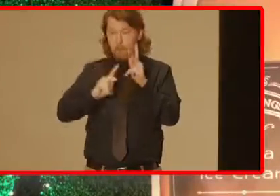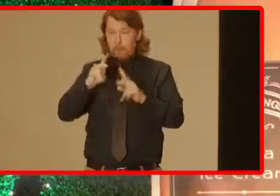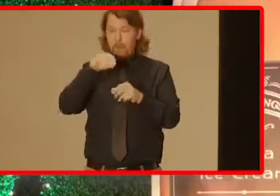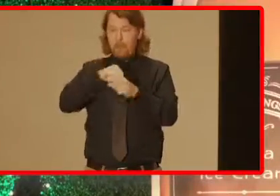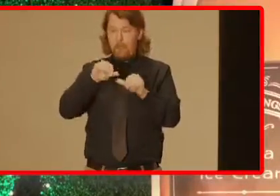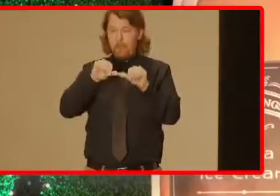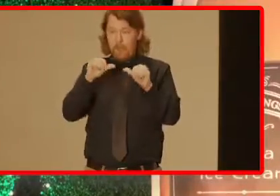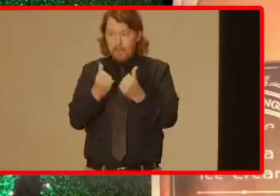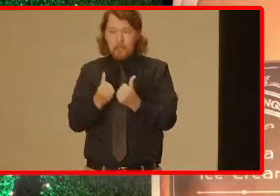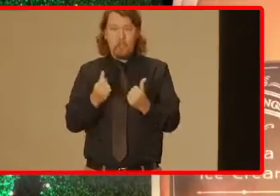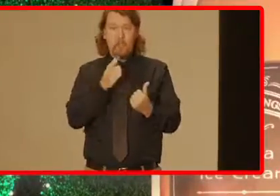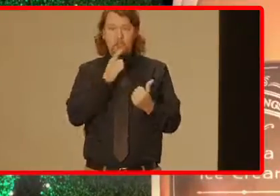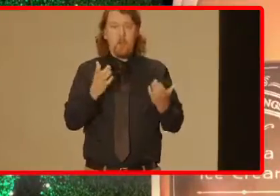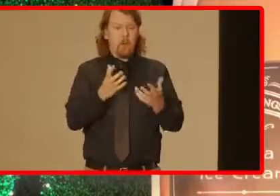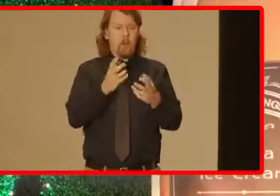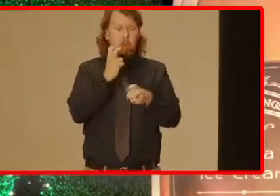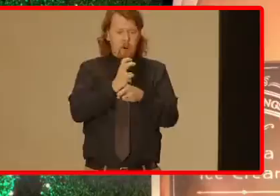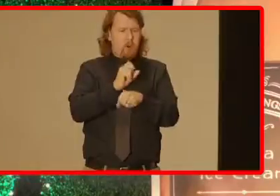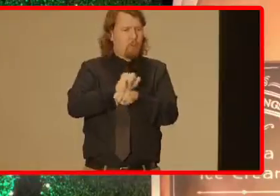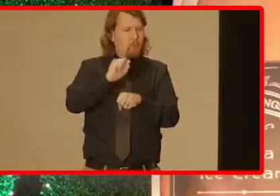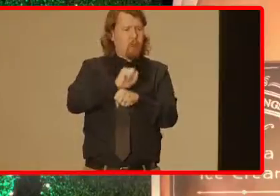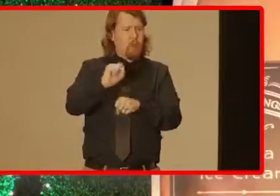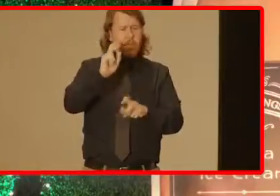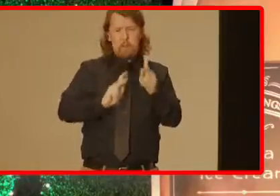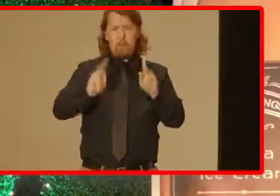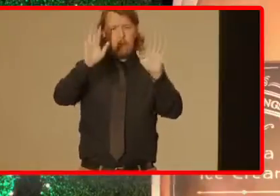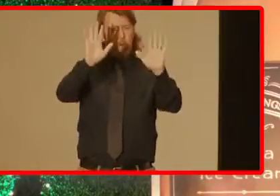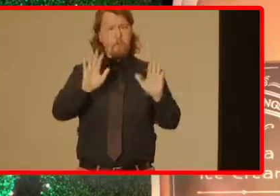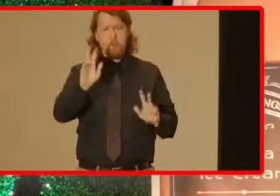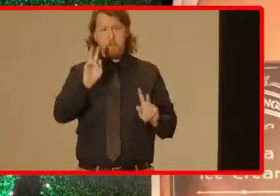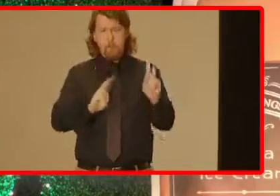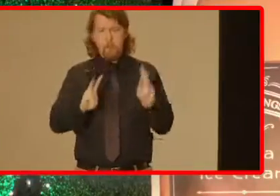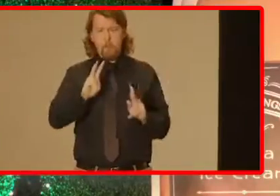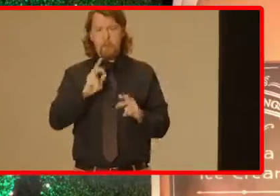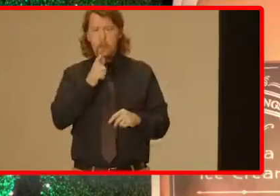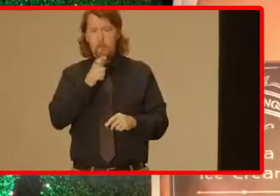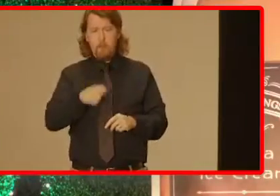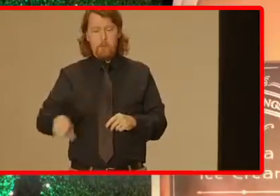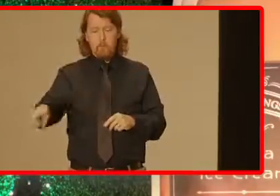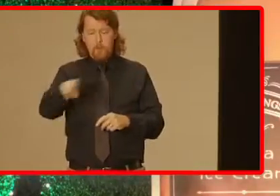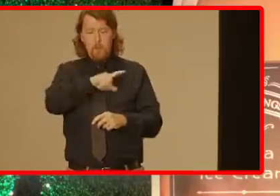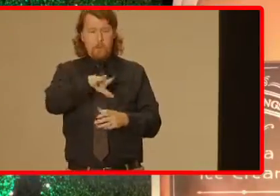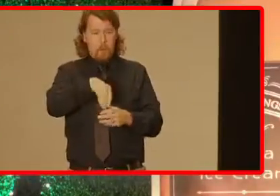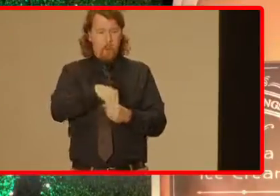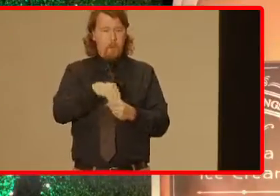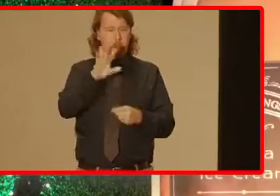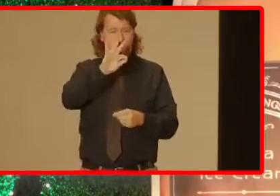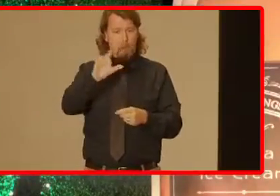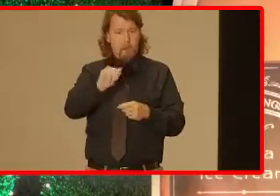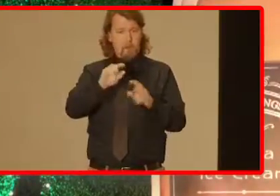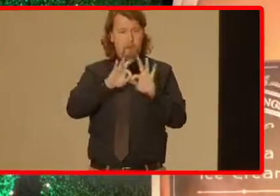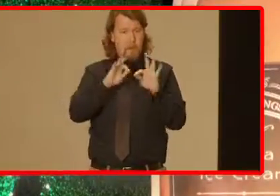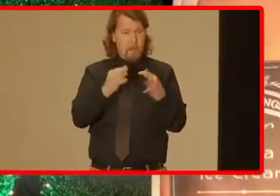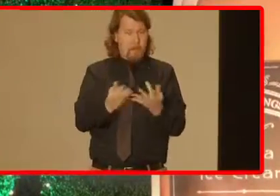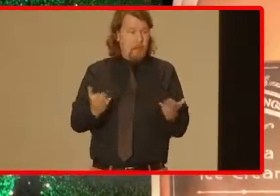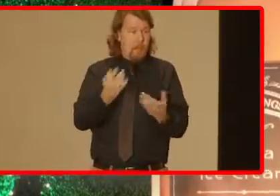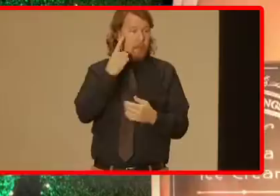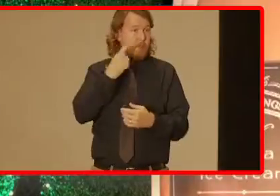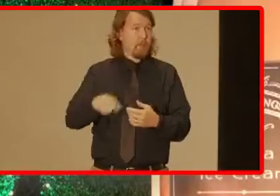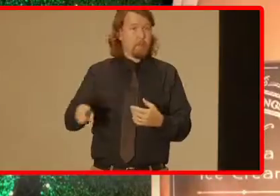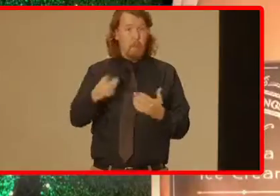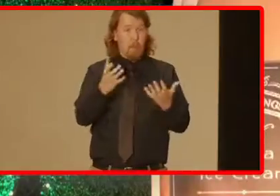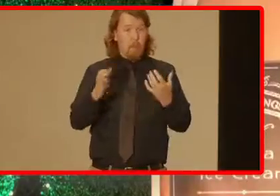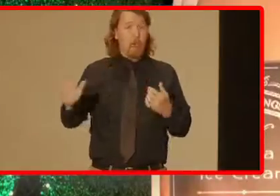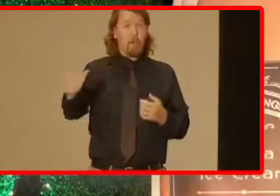today, great, hardworking folks that are part of our Florida family, that are here because they want to make